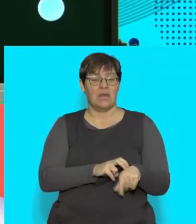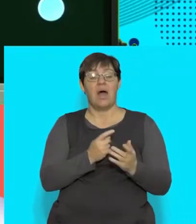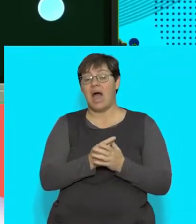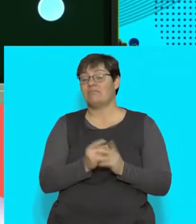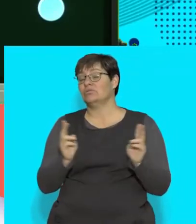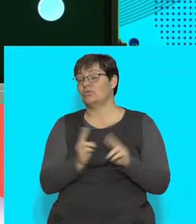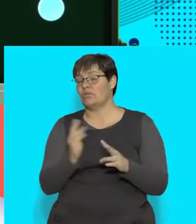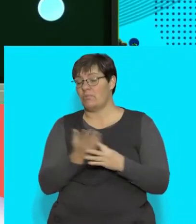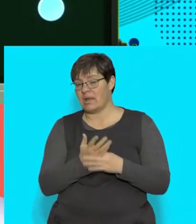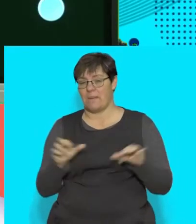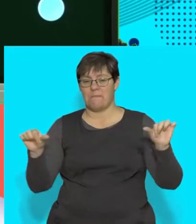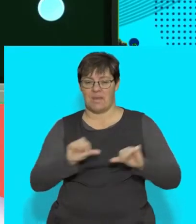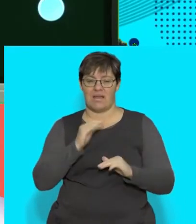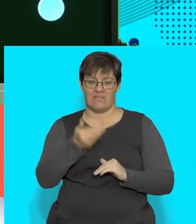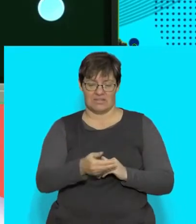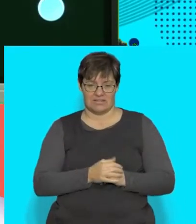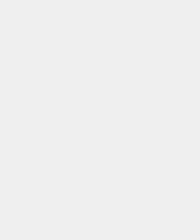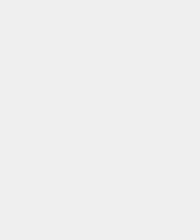and we'll be right back after this.